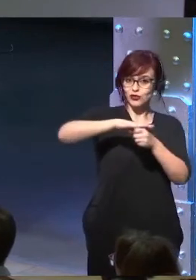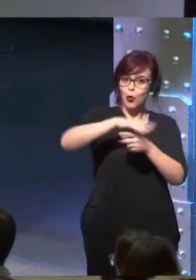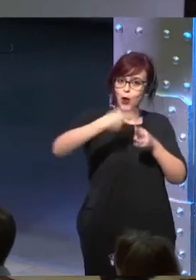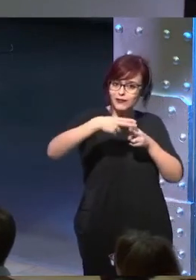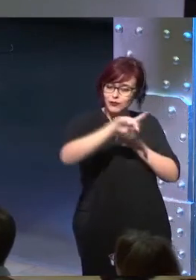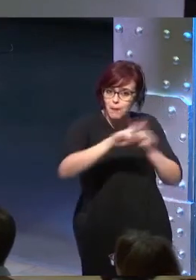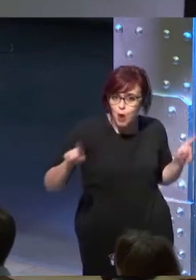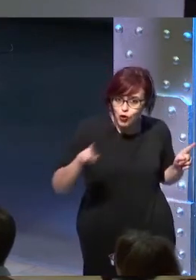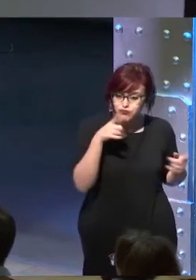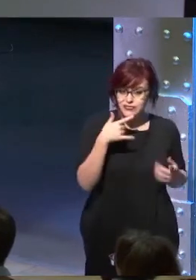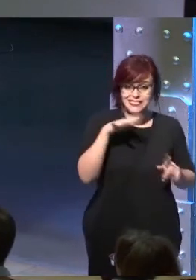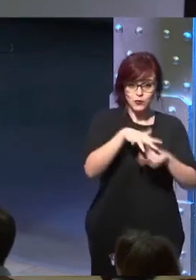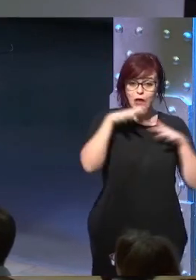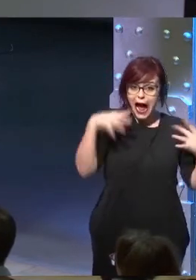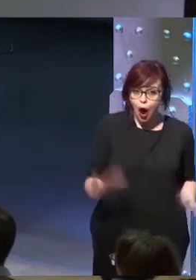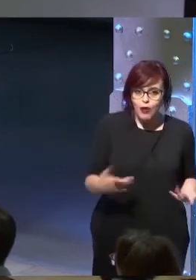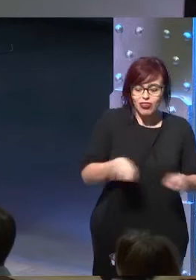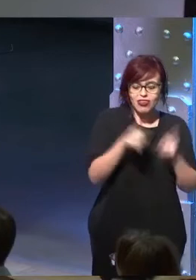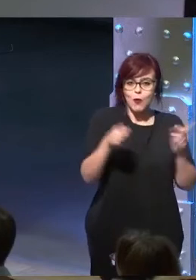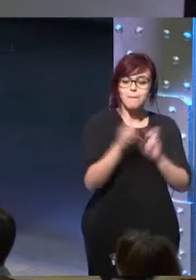workplace or in Parliament.